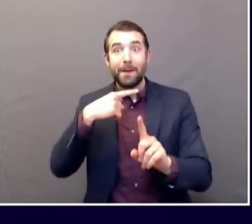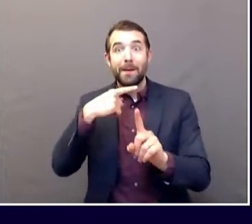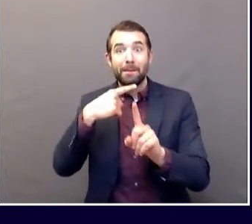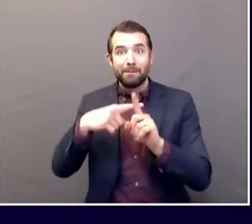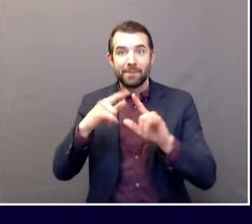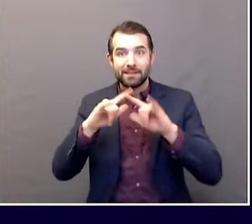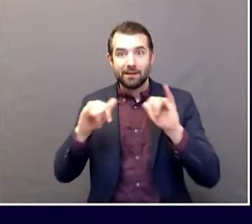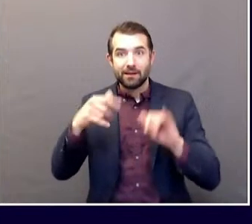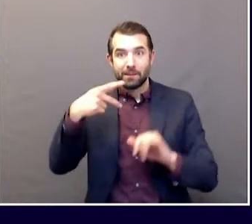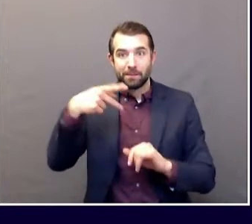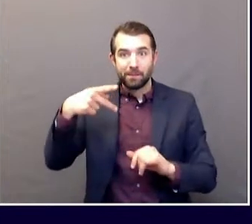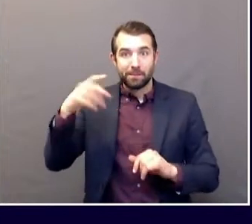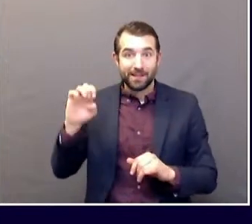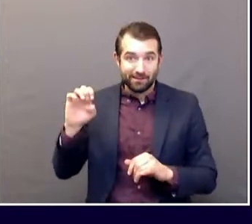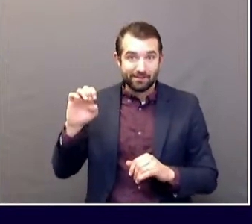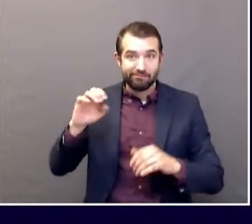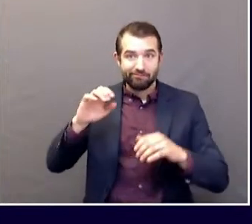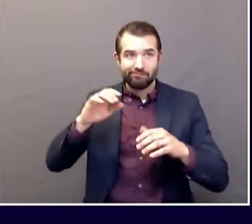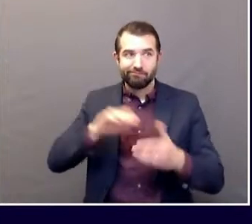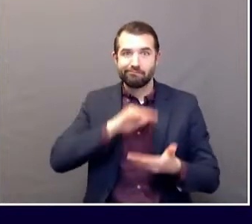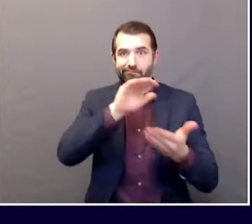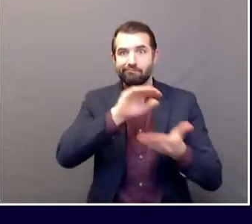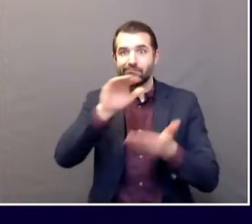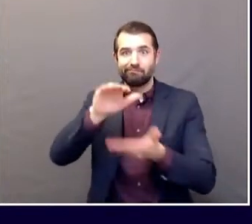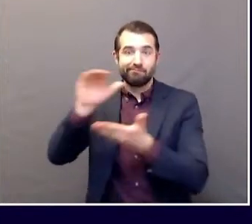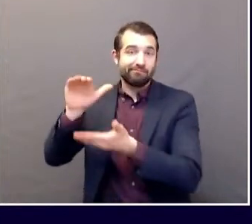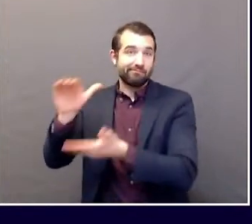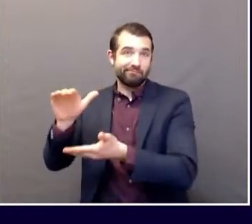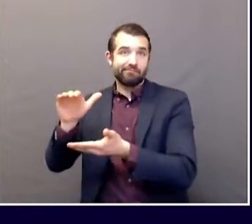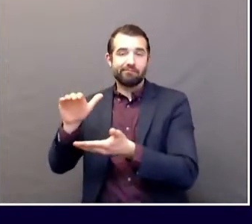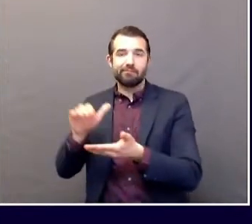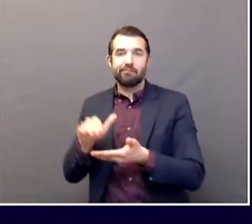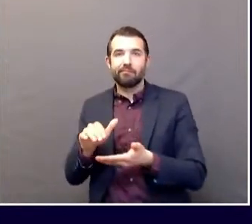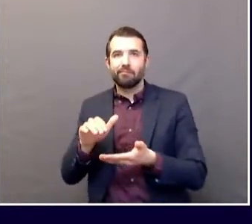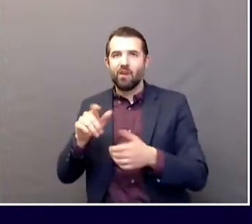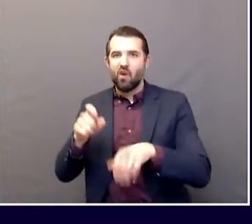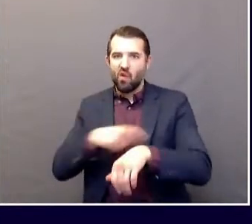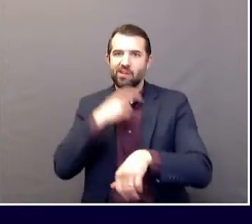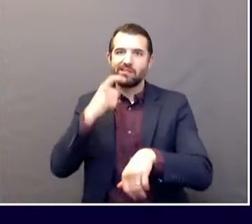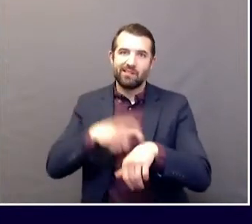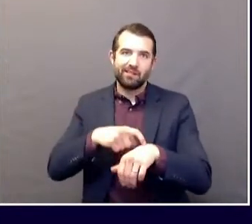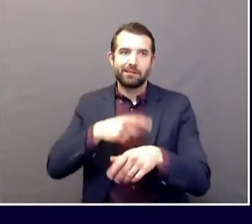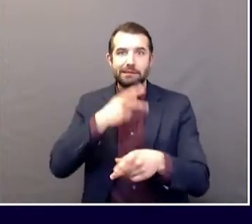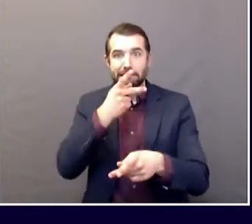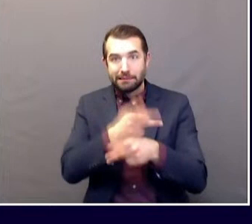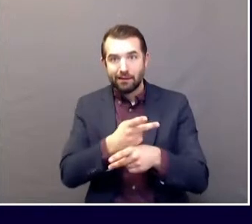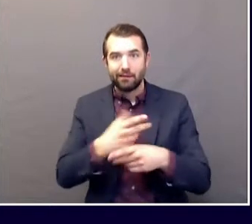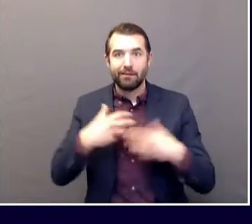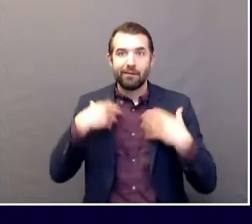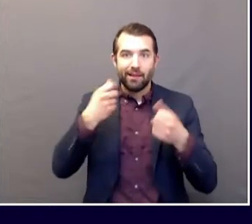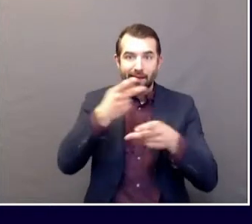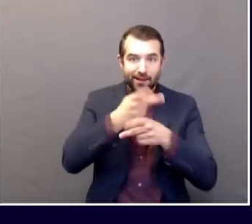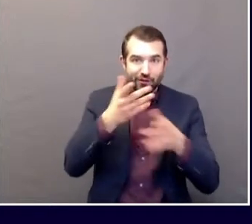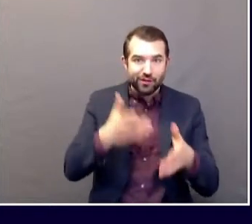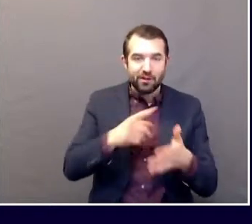healthcare providers, long-term care facilities, and other people on the front line to make sure that they stay safe.